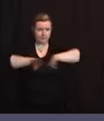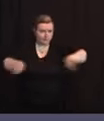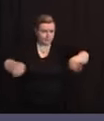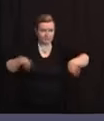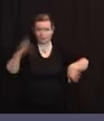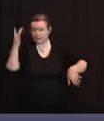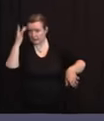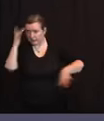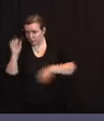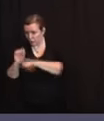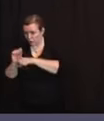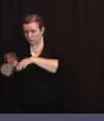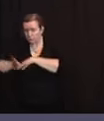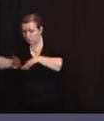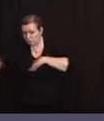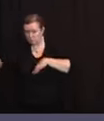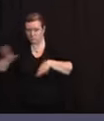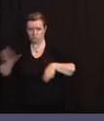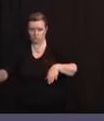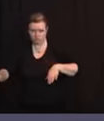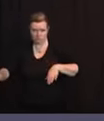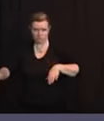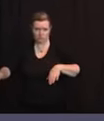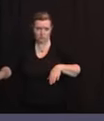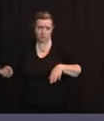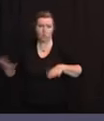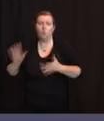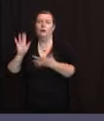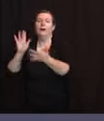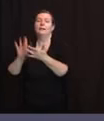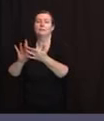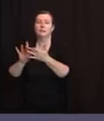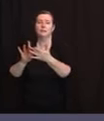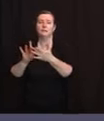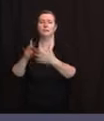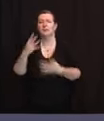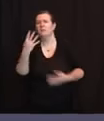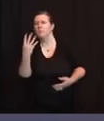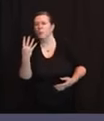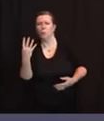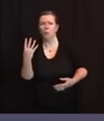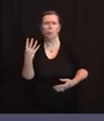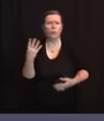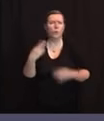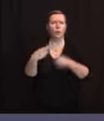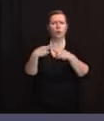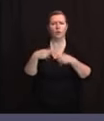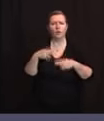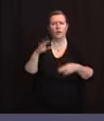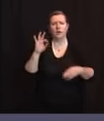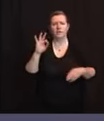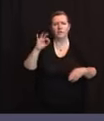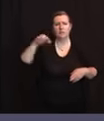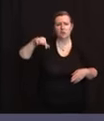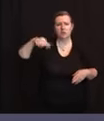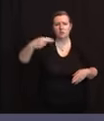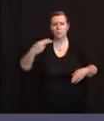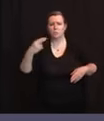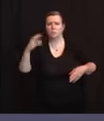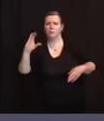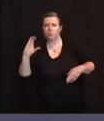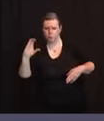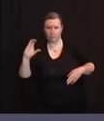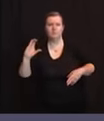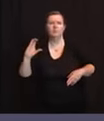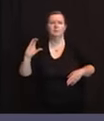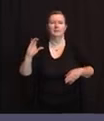We're working with our 4 FQHCs in the South, and they will be testing additional seasonal workers. I think we've